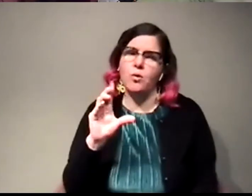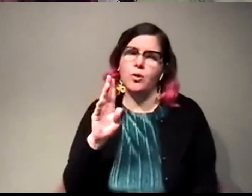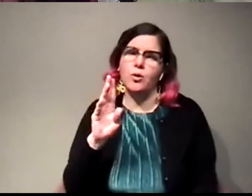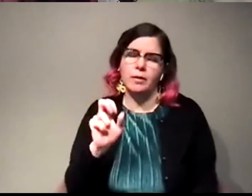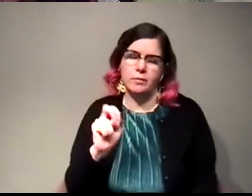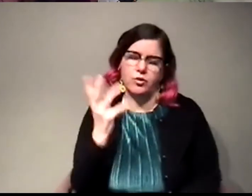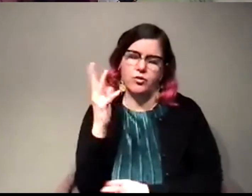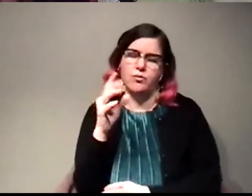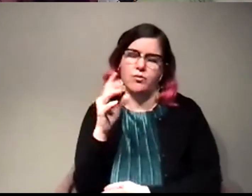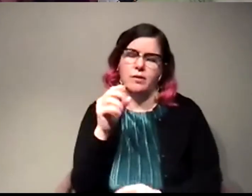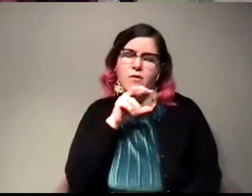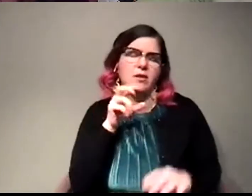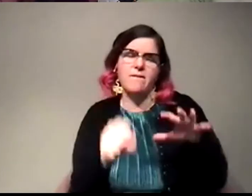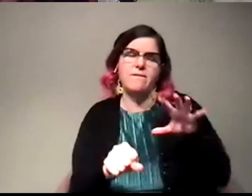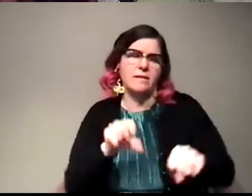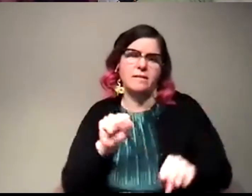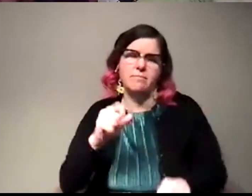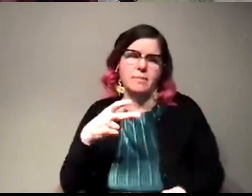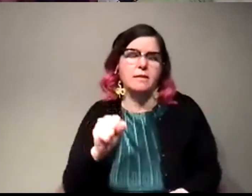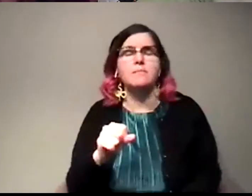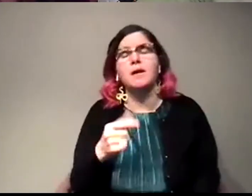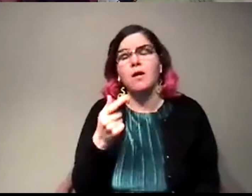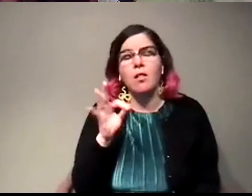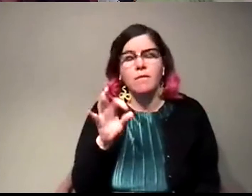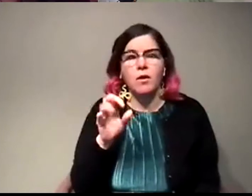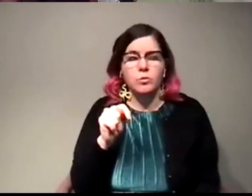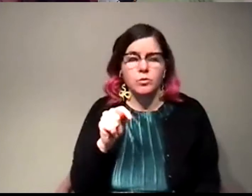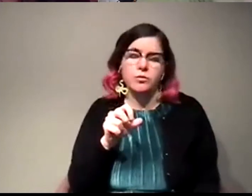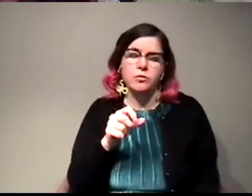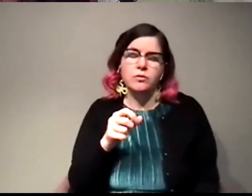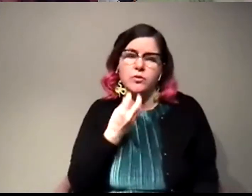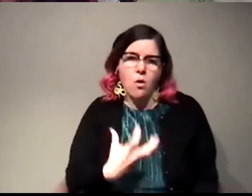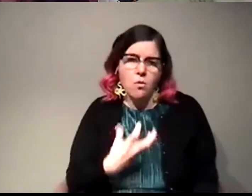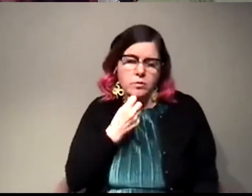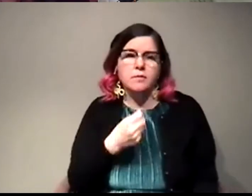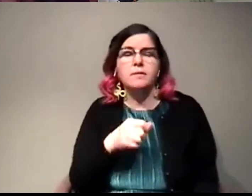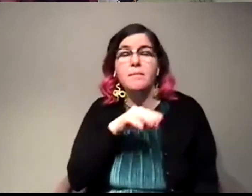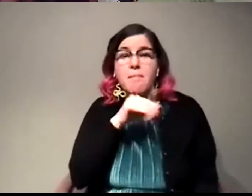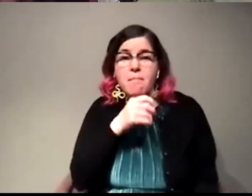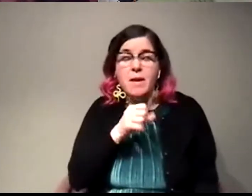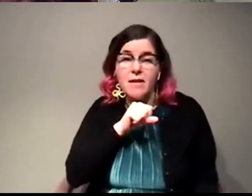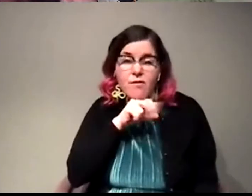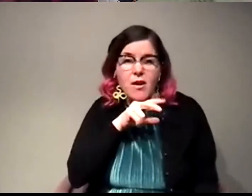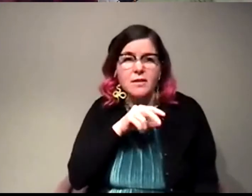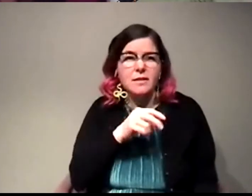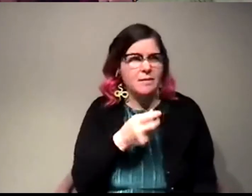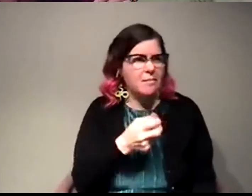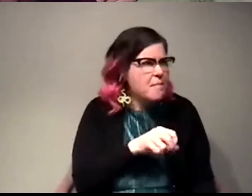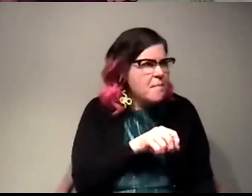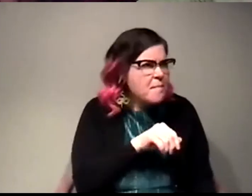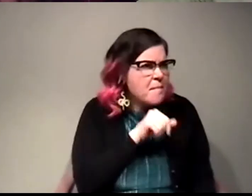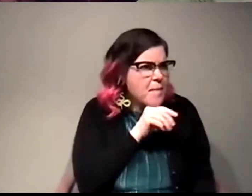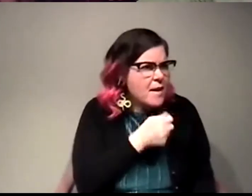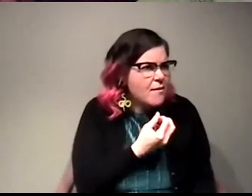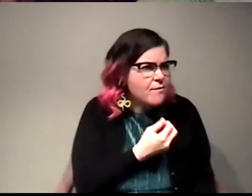city, they're an invasive species, but we get Gulf Coast toads. We get pig frogs, green frogs, bullfrogs. Oh my gosh. Okay. Pig frogs. I'm